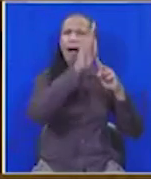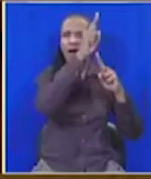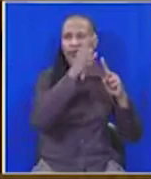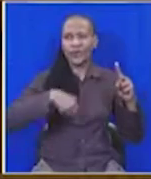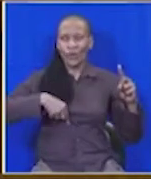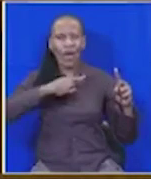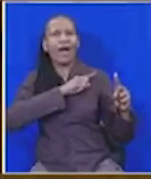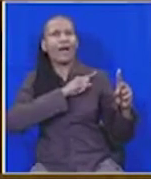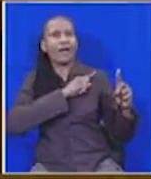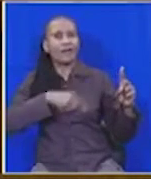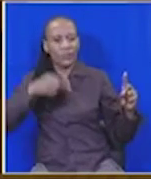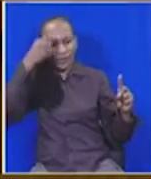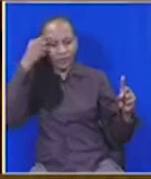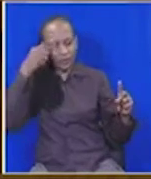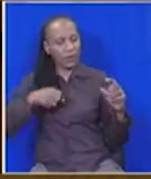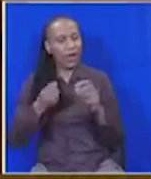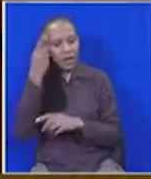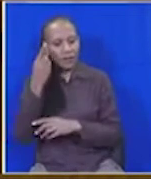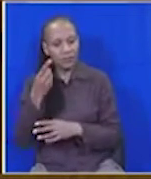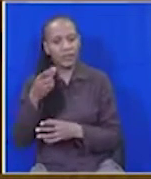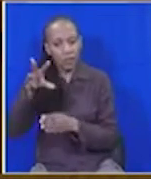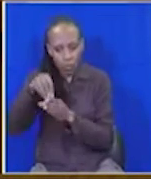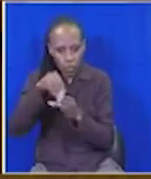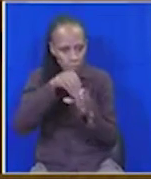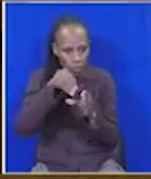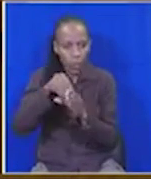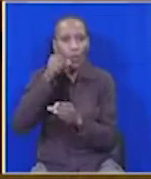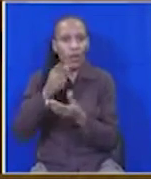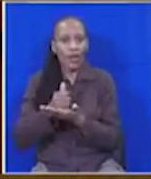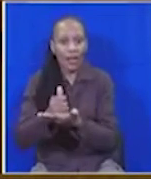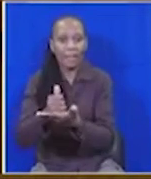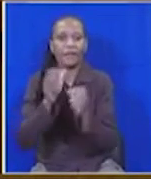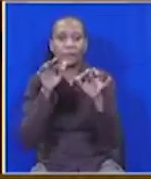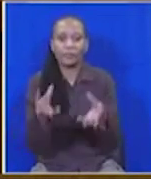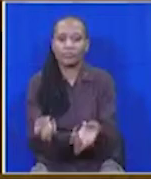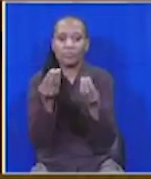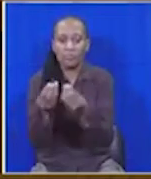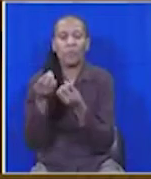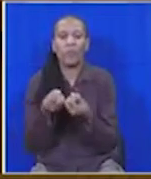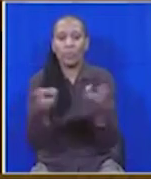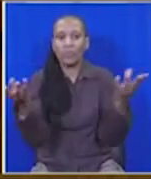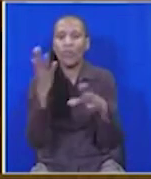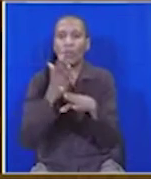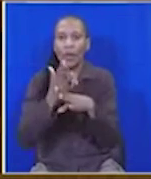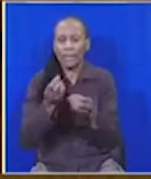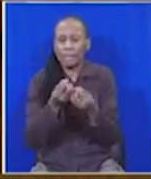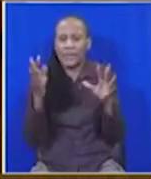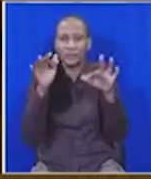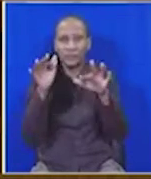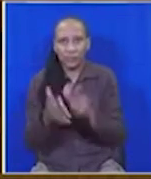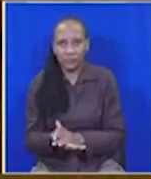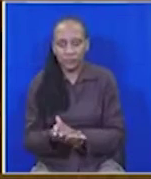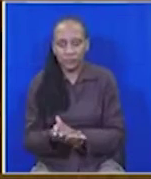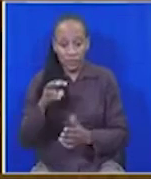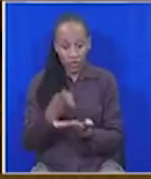the primacy of inclusive growth in helping us to expand work opportunities for millions of our citizens. For growth to